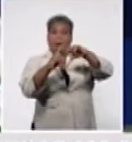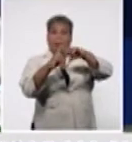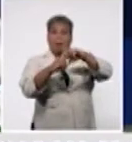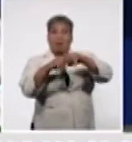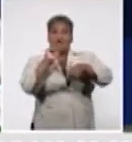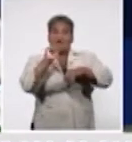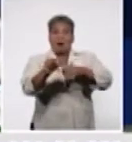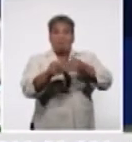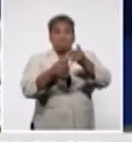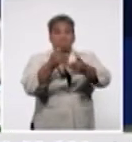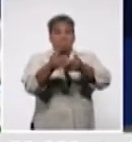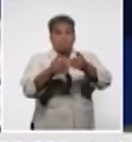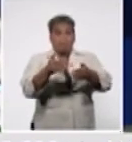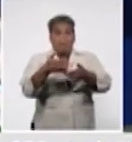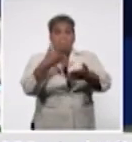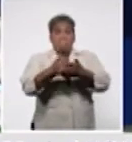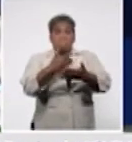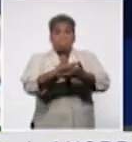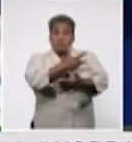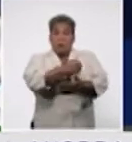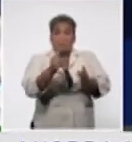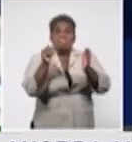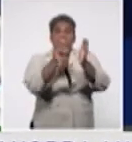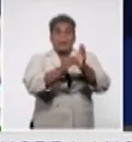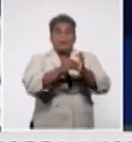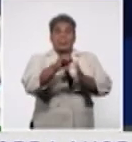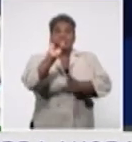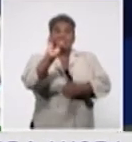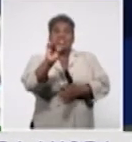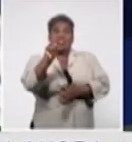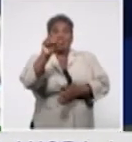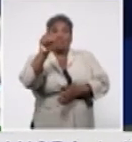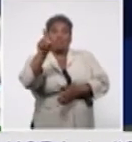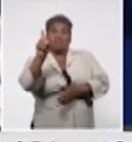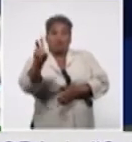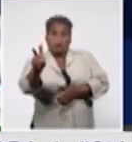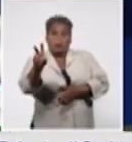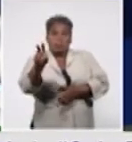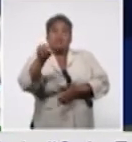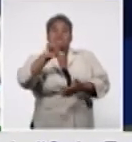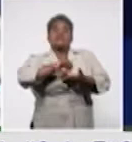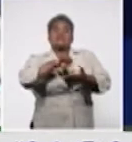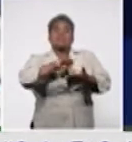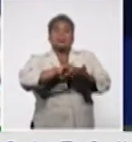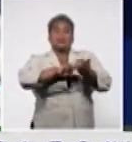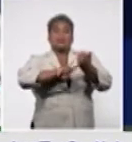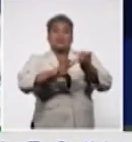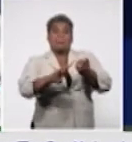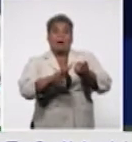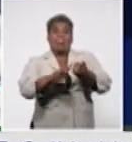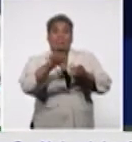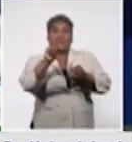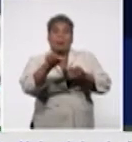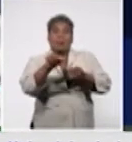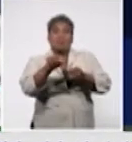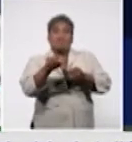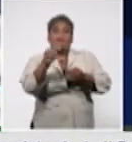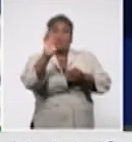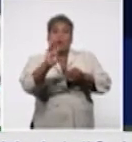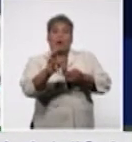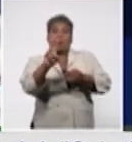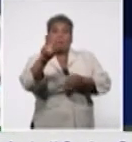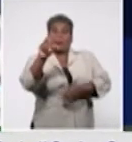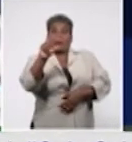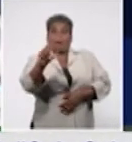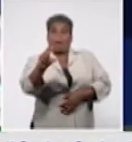Cuba's, 510 in the Genetic Engineering and Biotechnology Lab, 408 in Hermanos